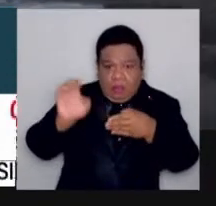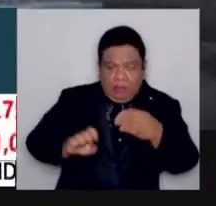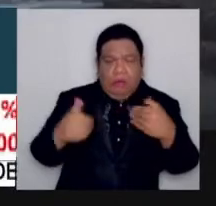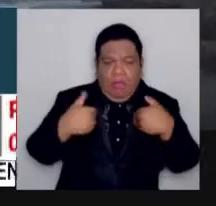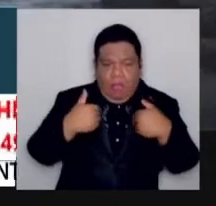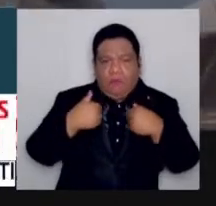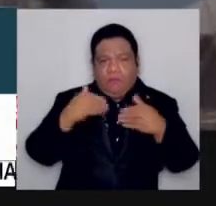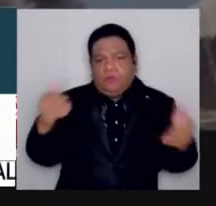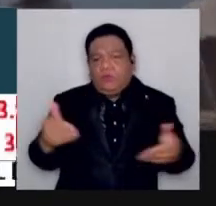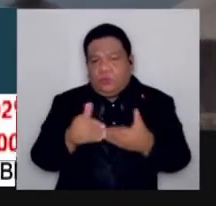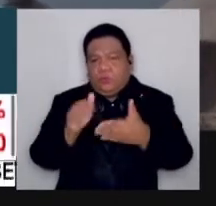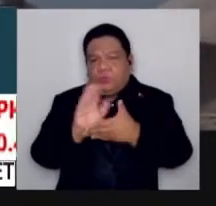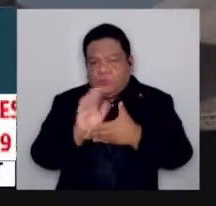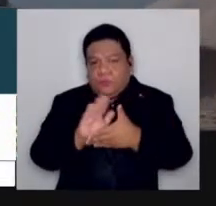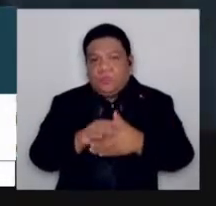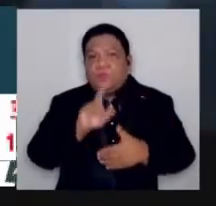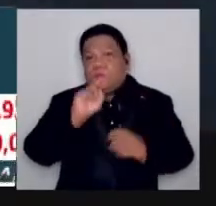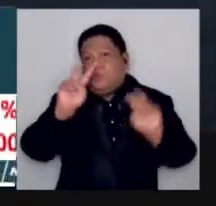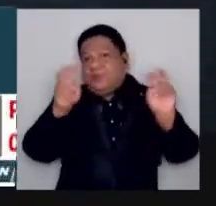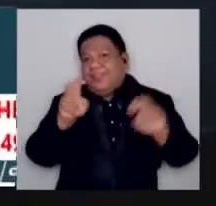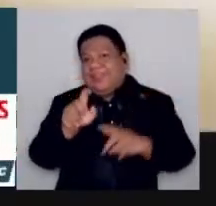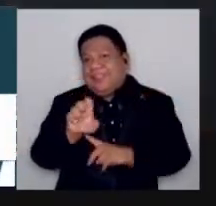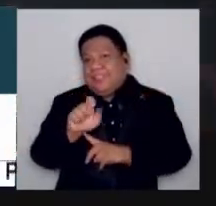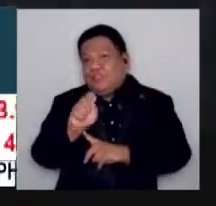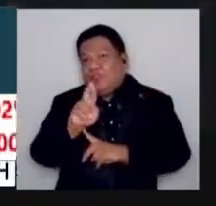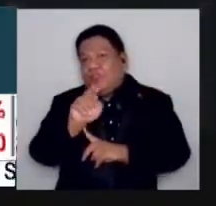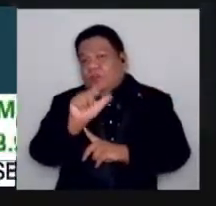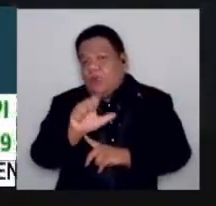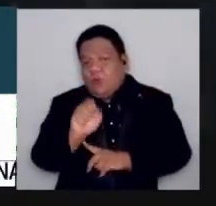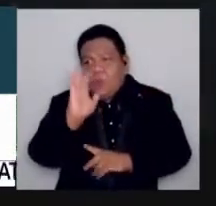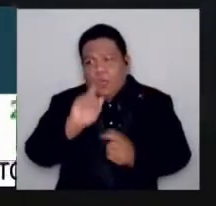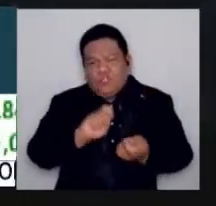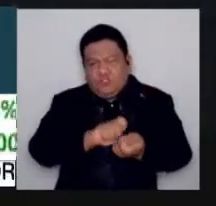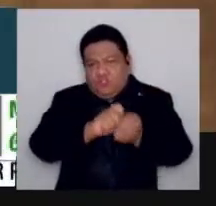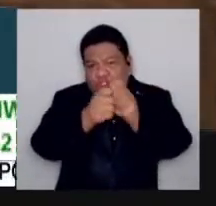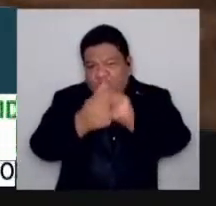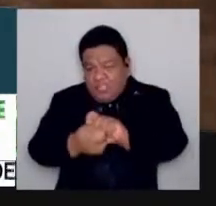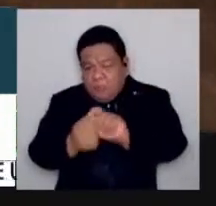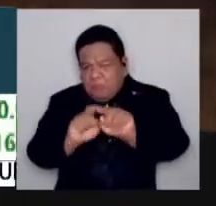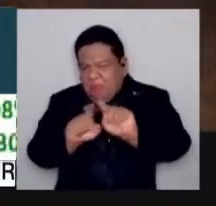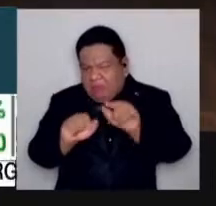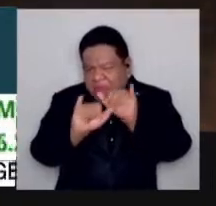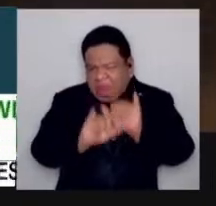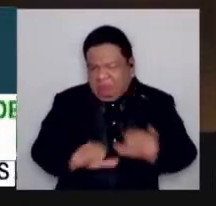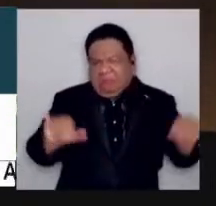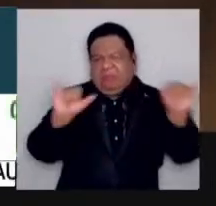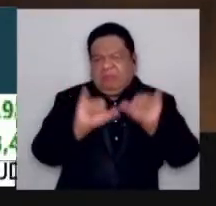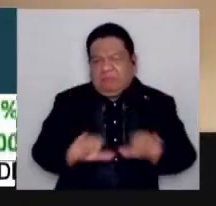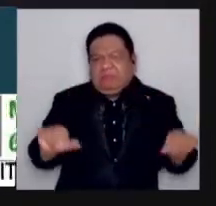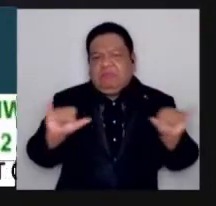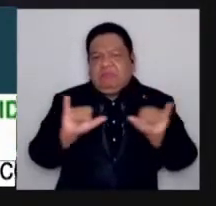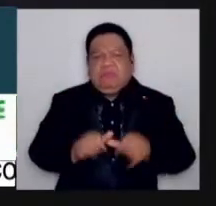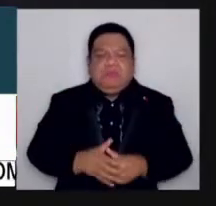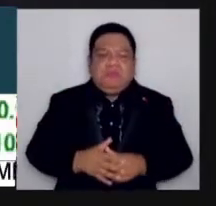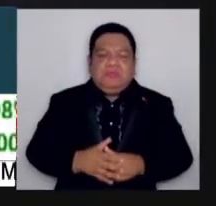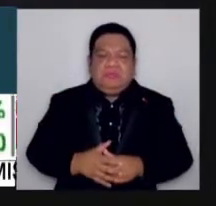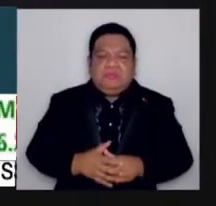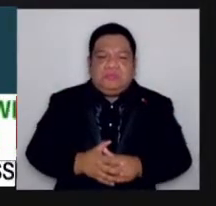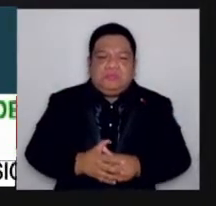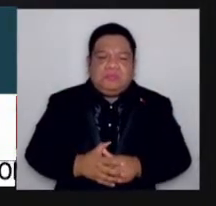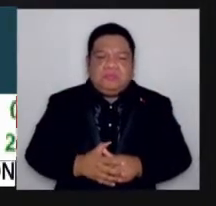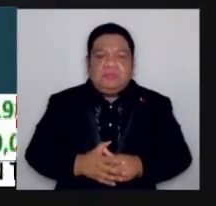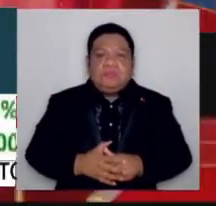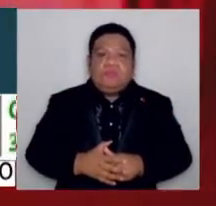Eternals is supposed to redefine the Marvel Universe, but it's more like sticking to the tried and true. And for